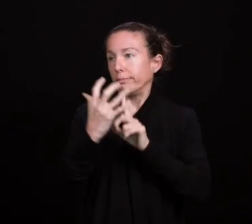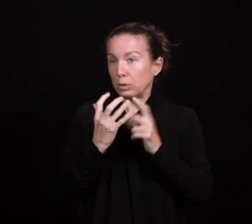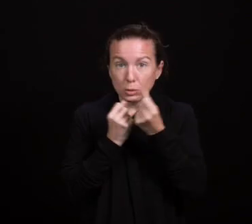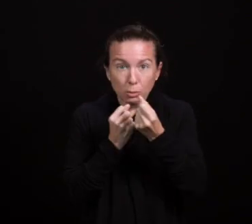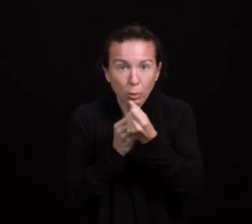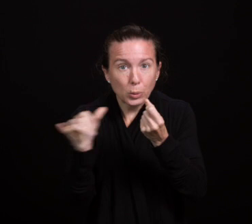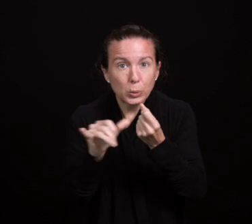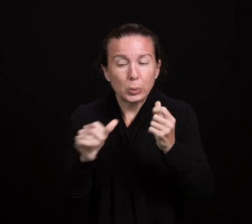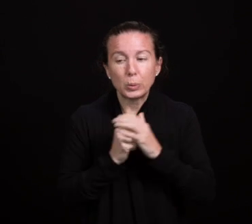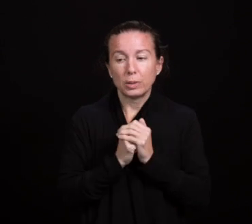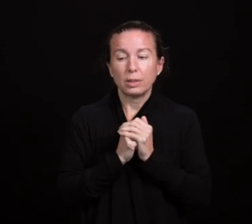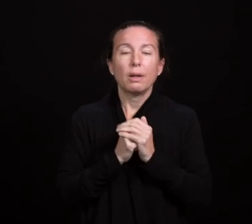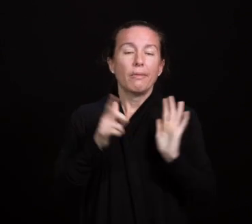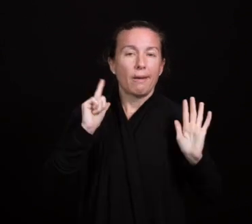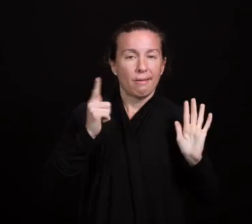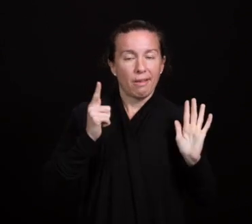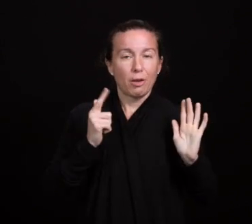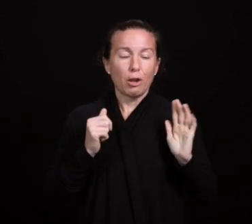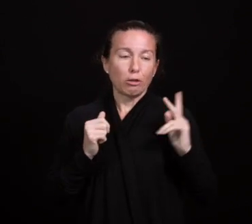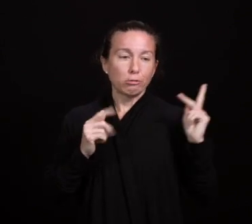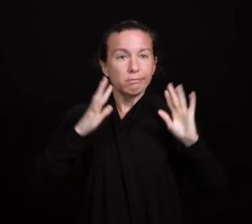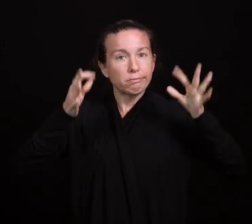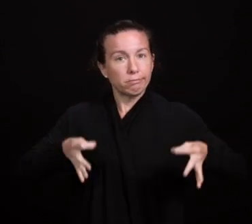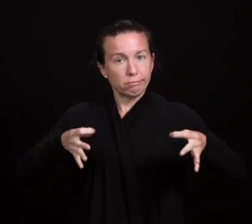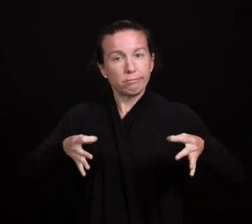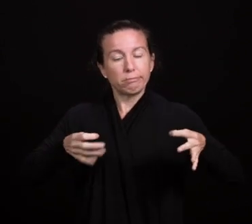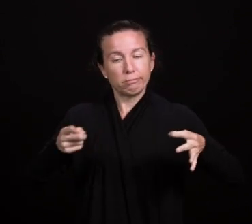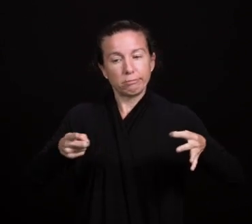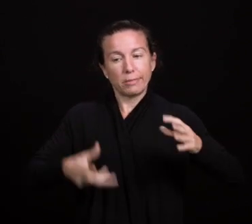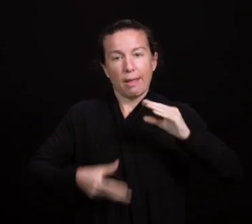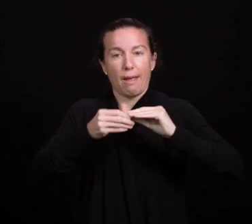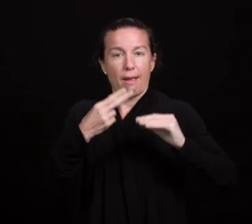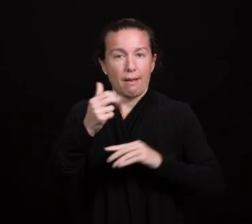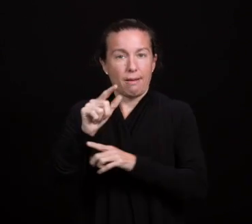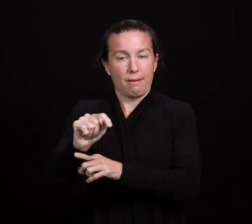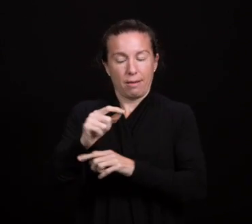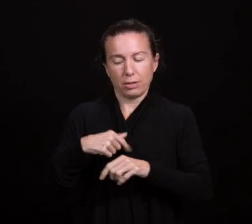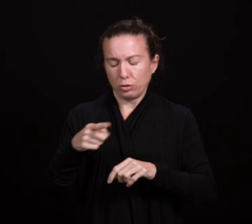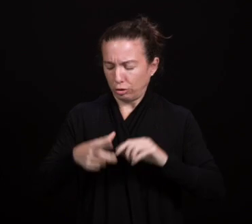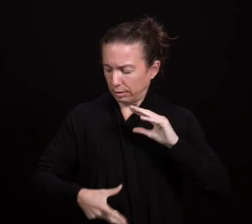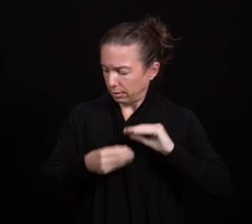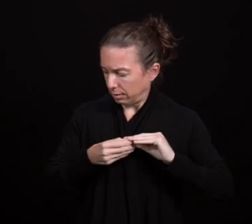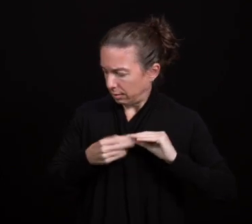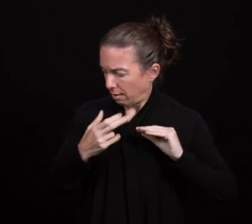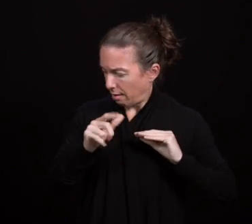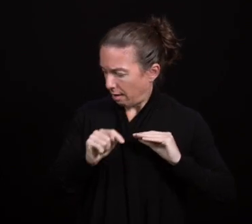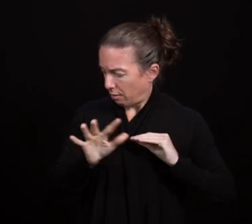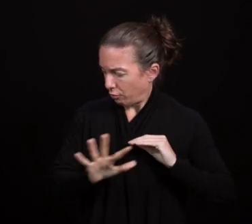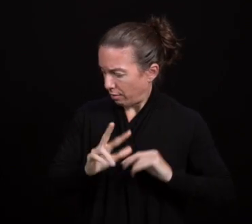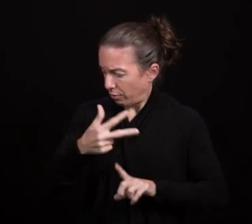And ultimately, we decided to get her hearing technology. She's had hearing technology since she was 3 months